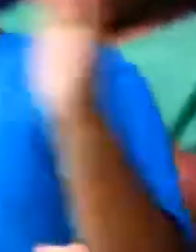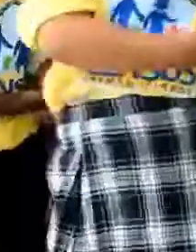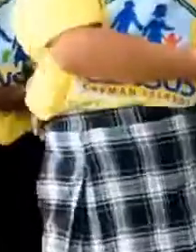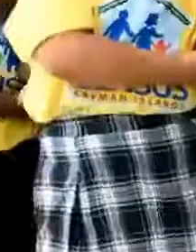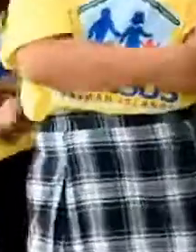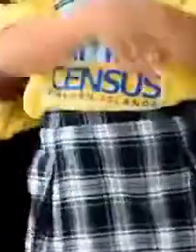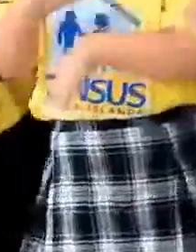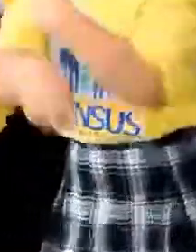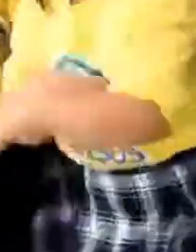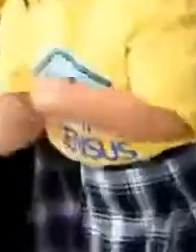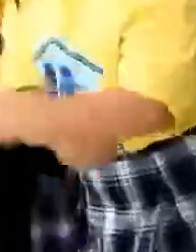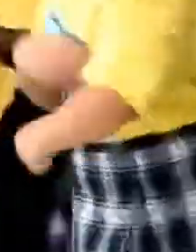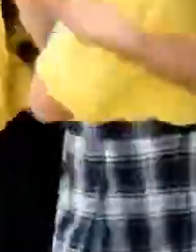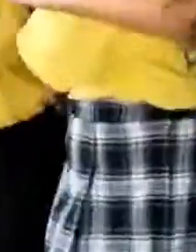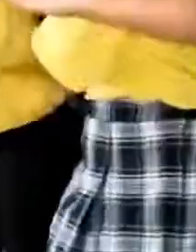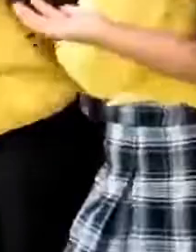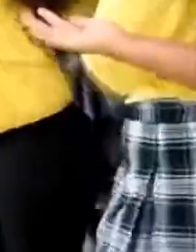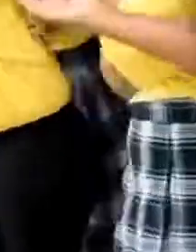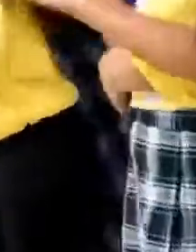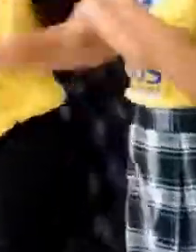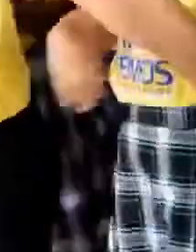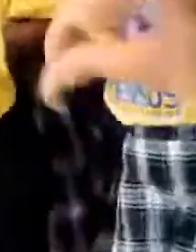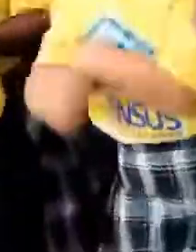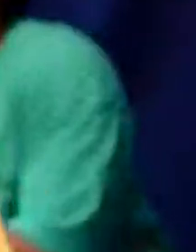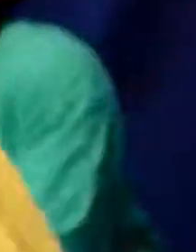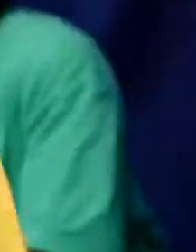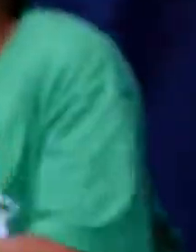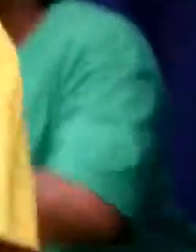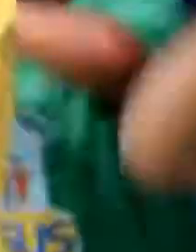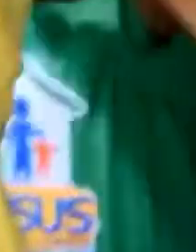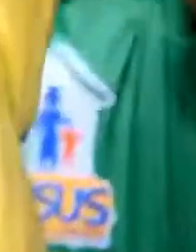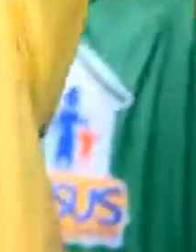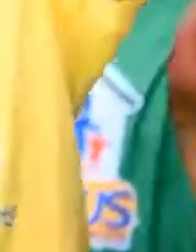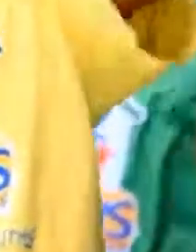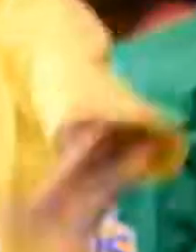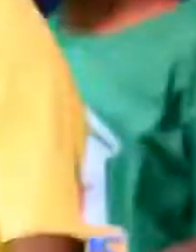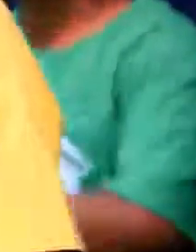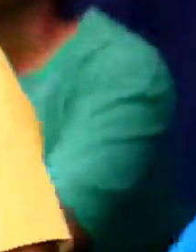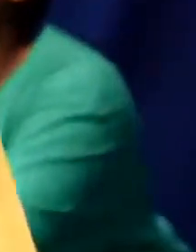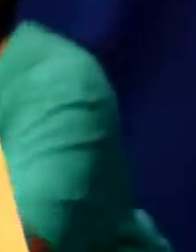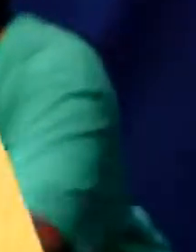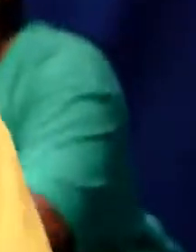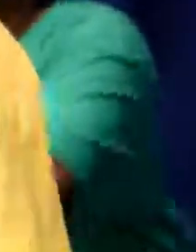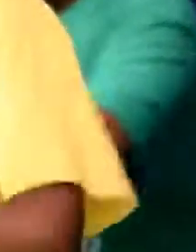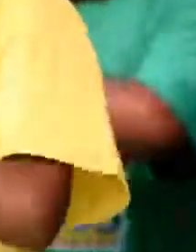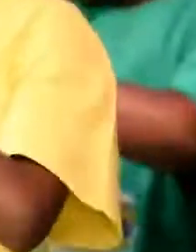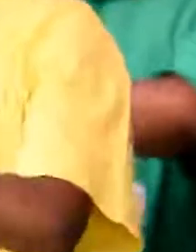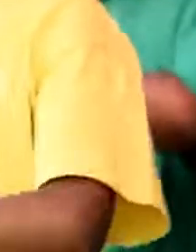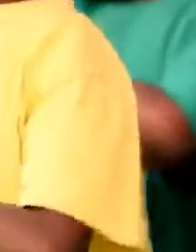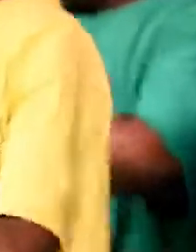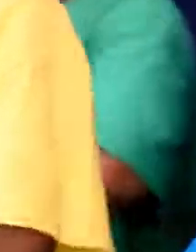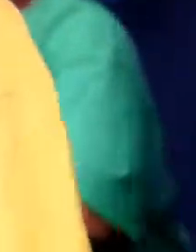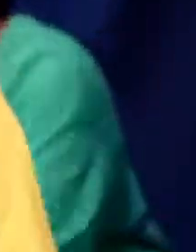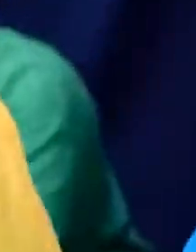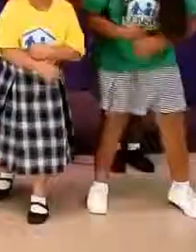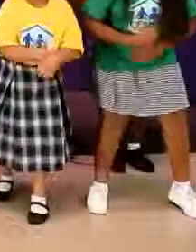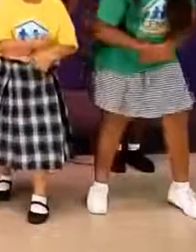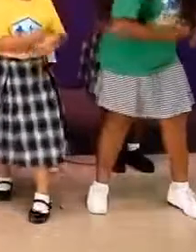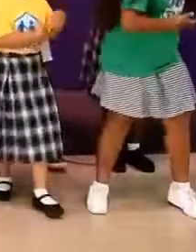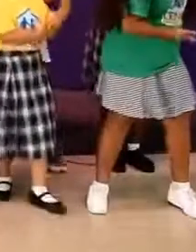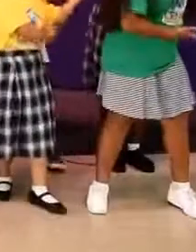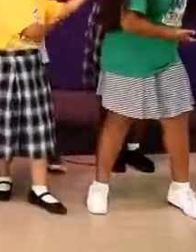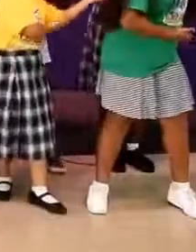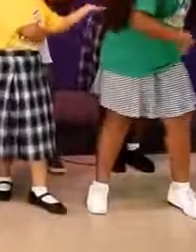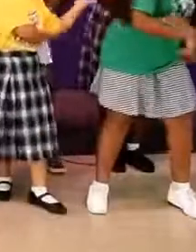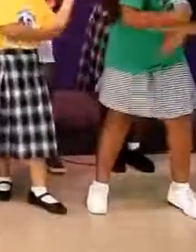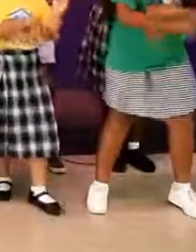Census. West Bay, you ready? Census. East End, we coming. Census. Everyone will be counted. Census. 2021.